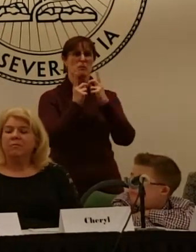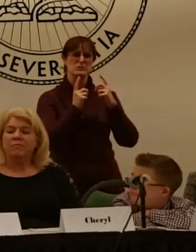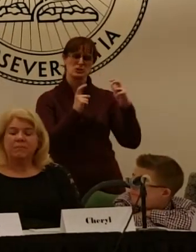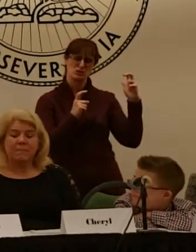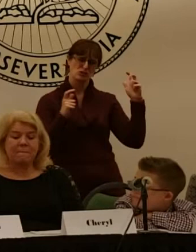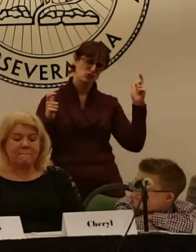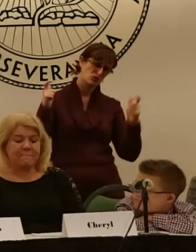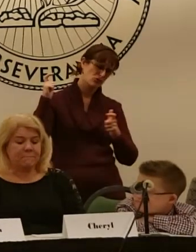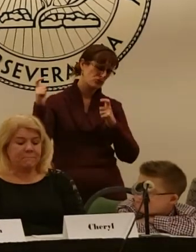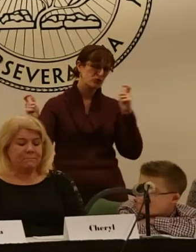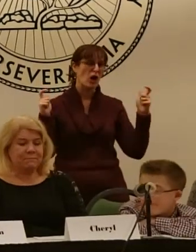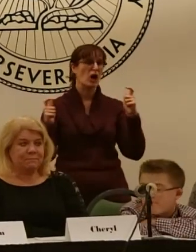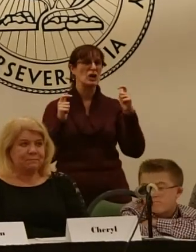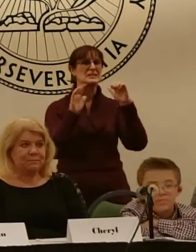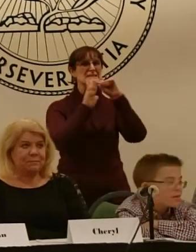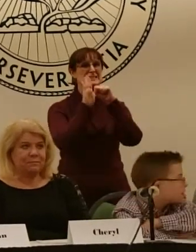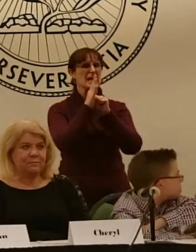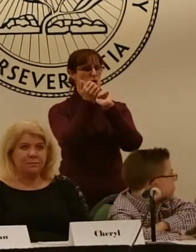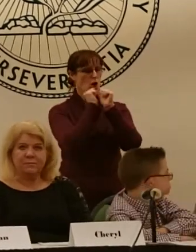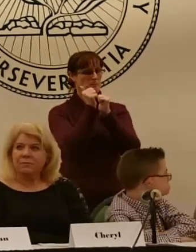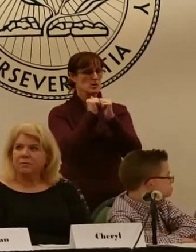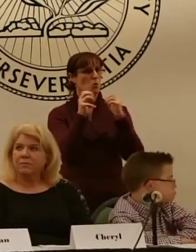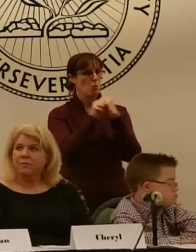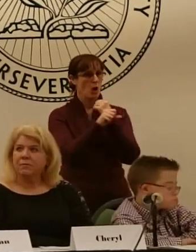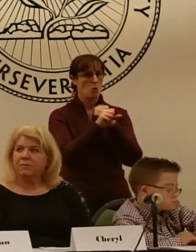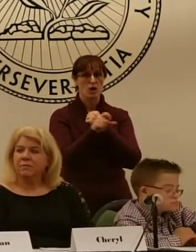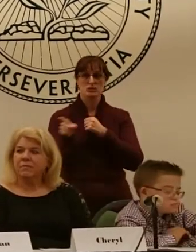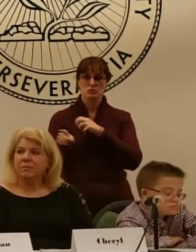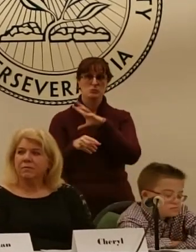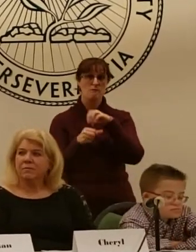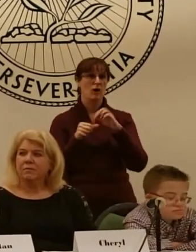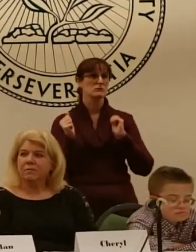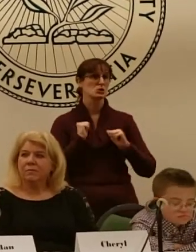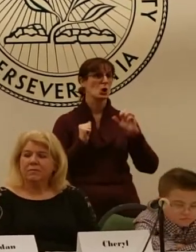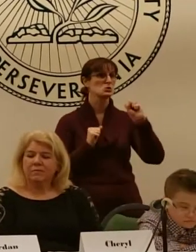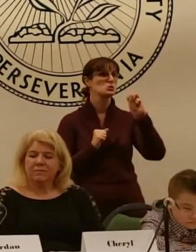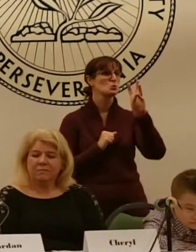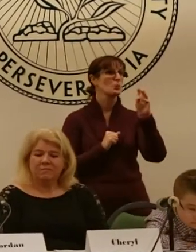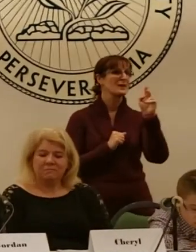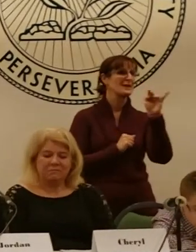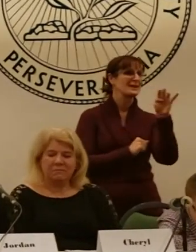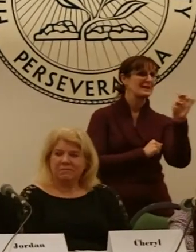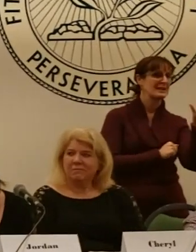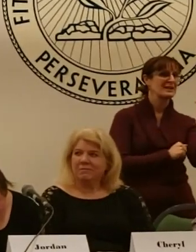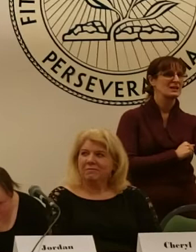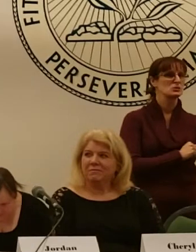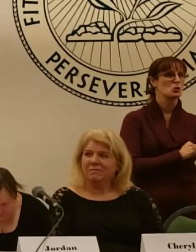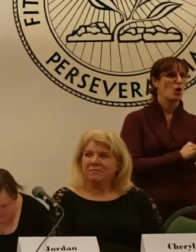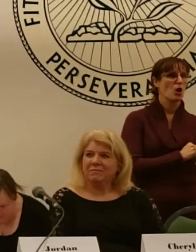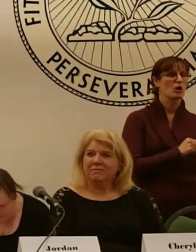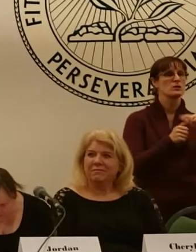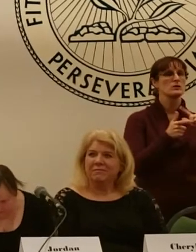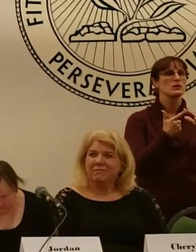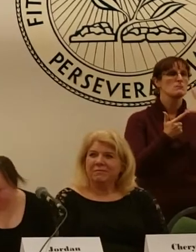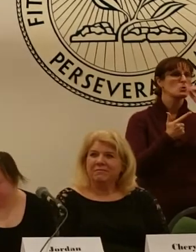state. They've won a number of state competitions. She was in Sweeney Todd, Beauty and the Beast, Hairspray.